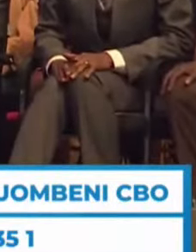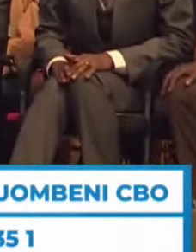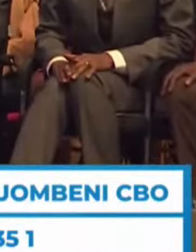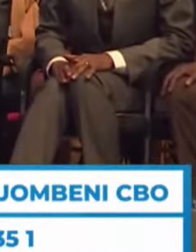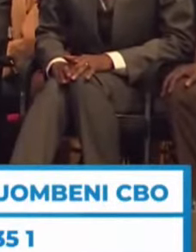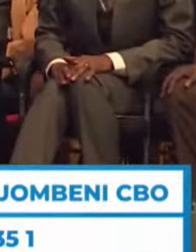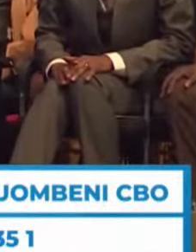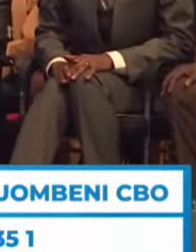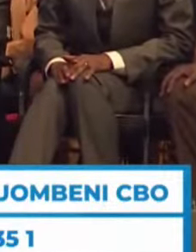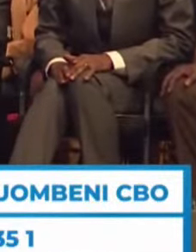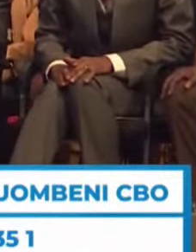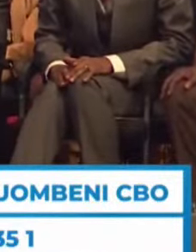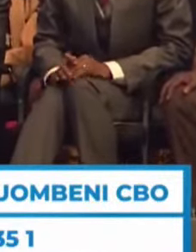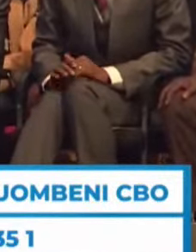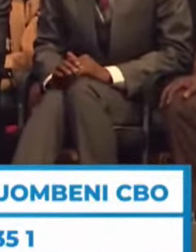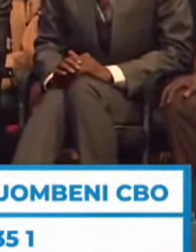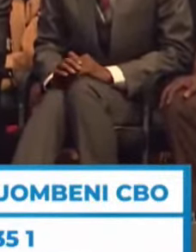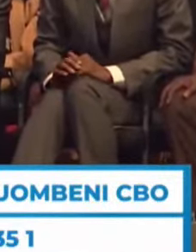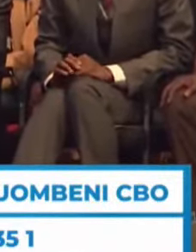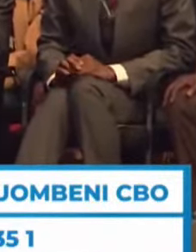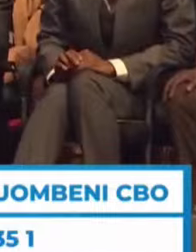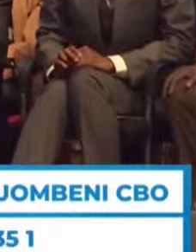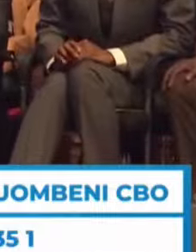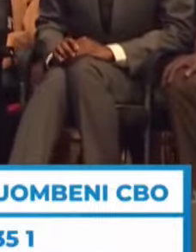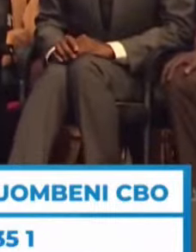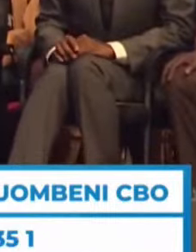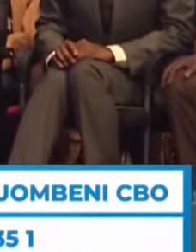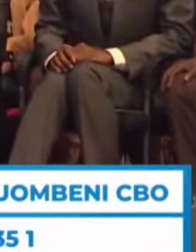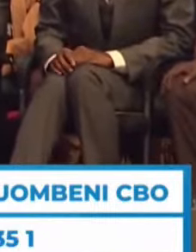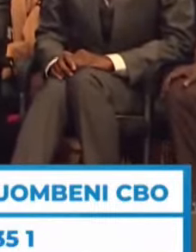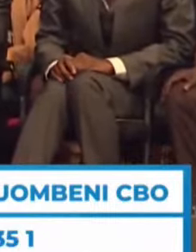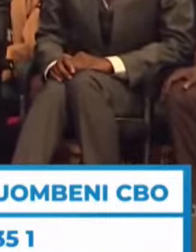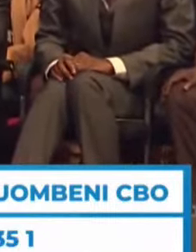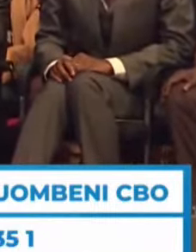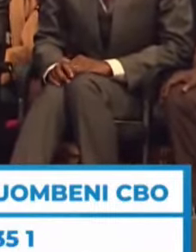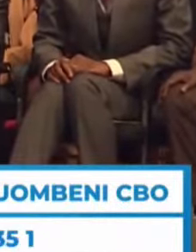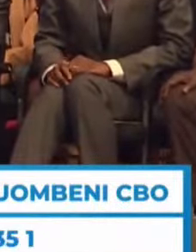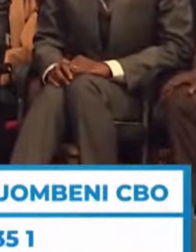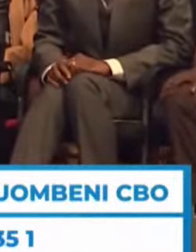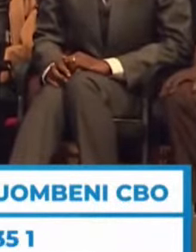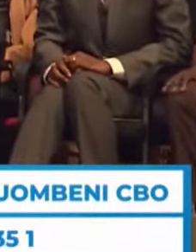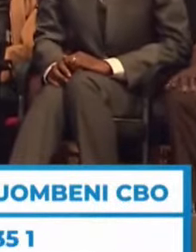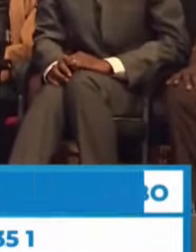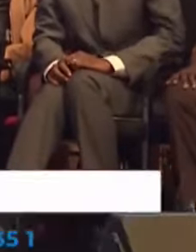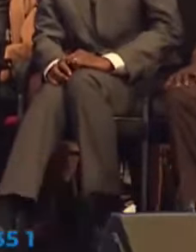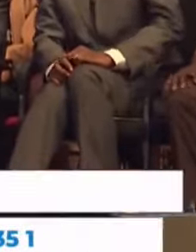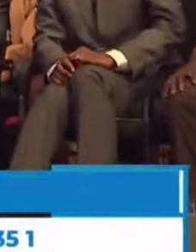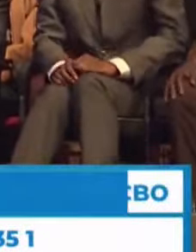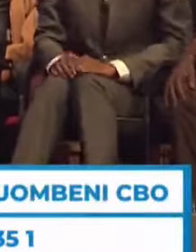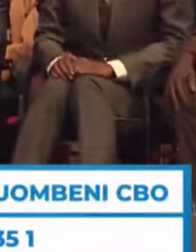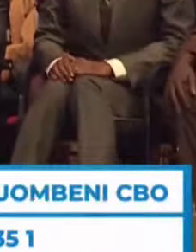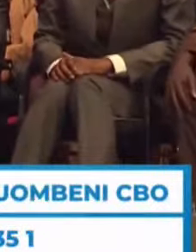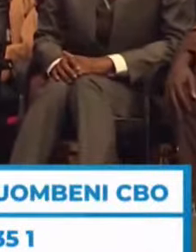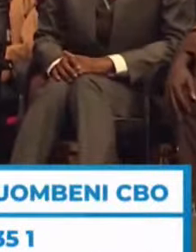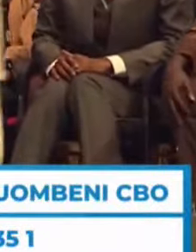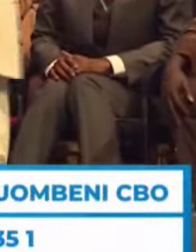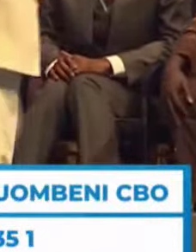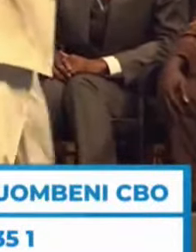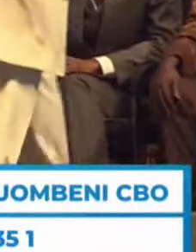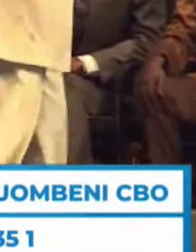here I gave him an honorari and all he says Benny is